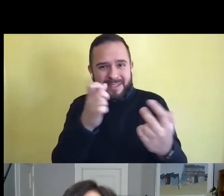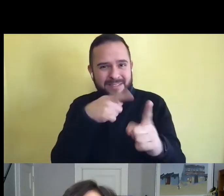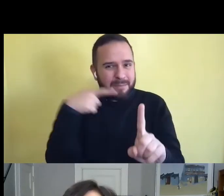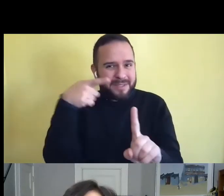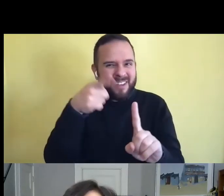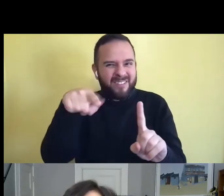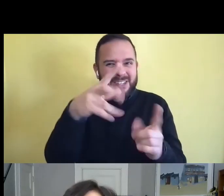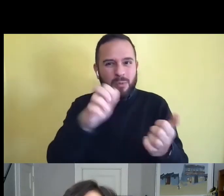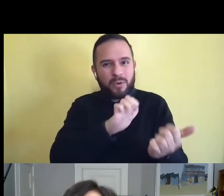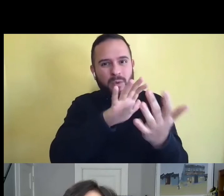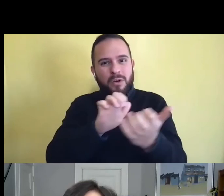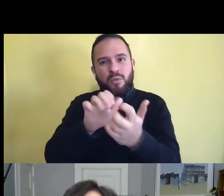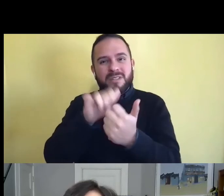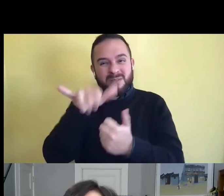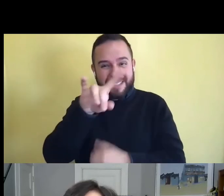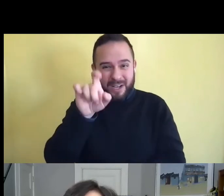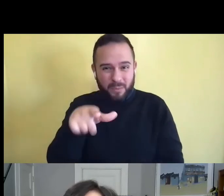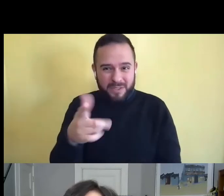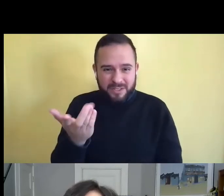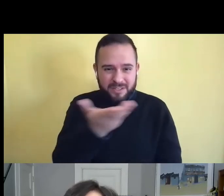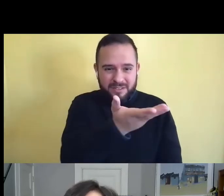question or comment.